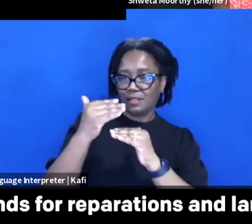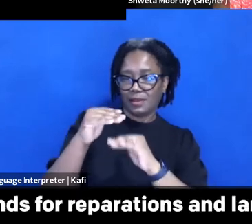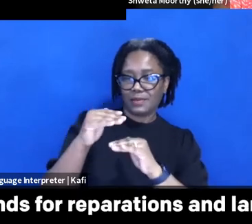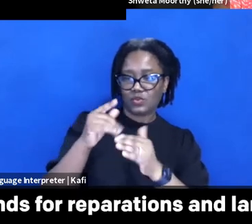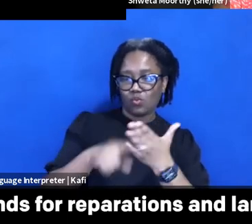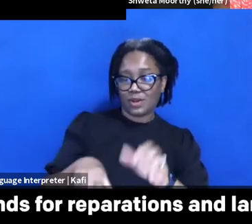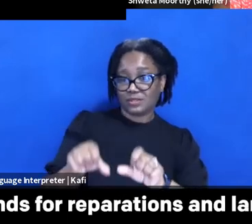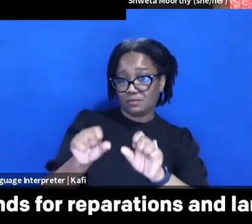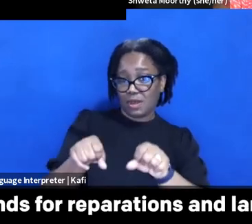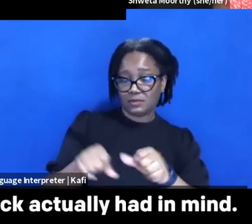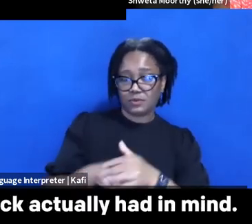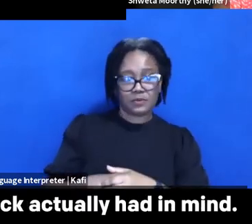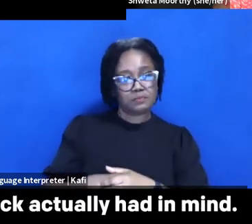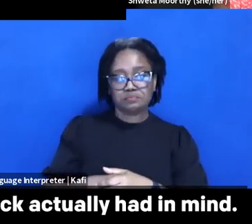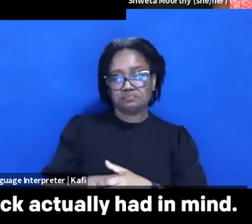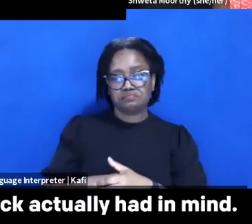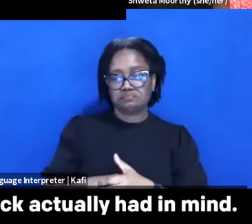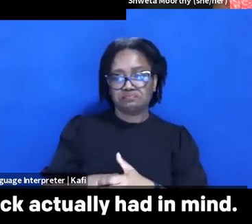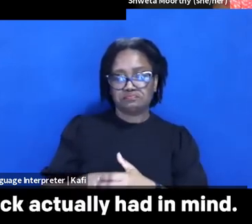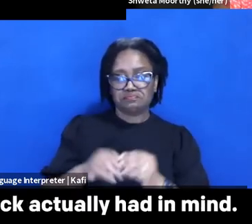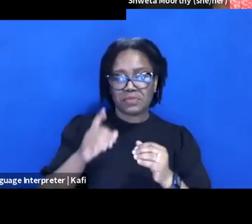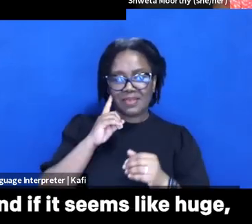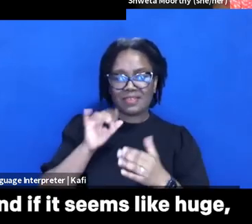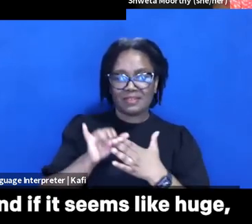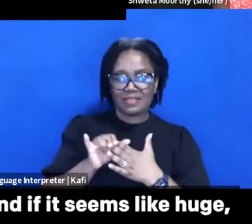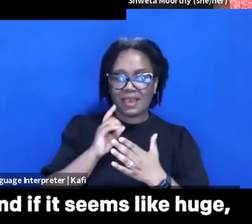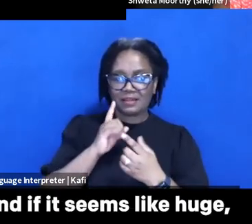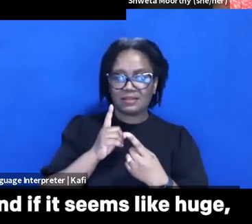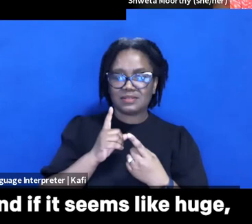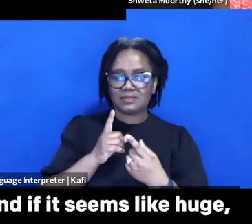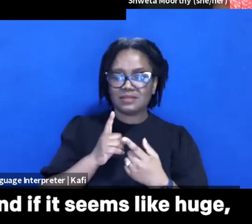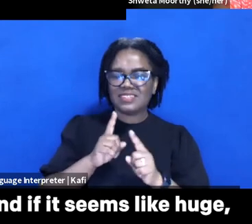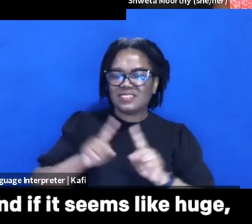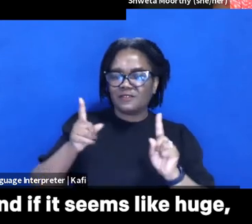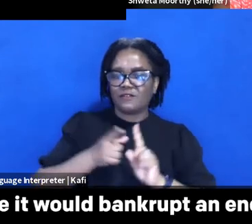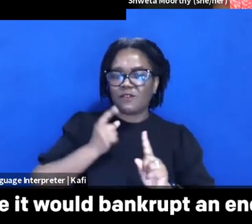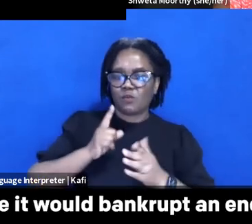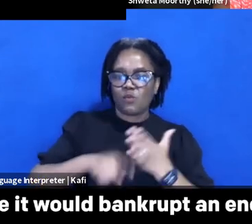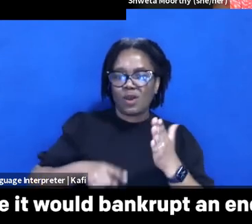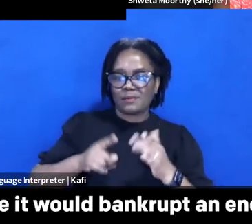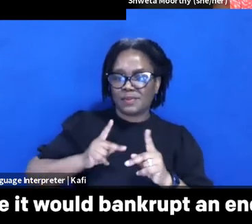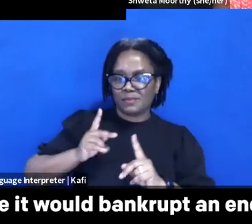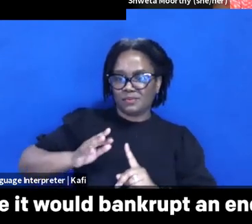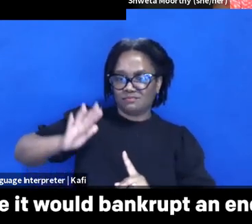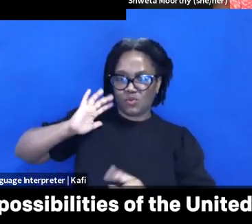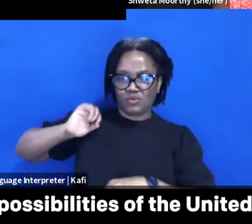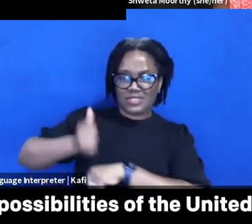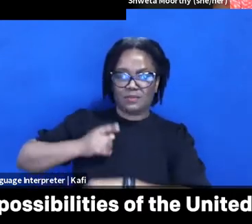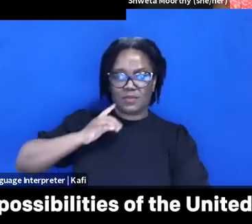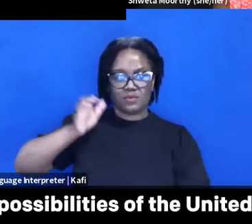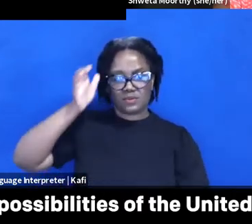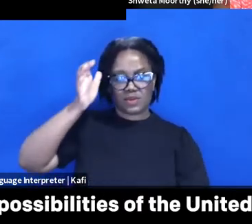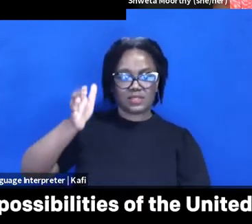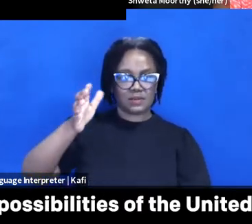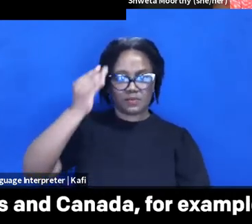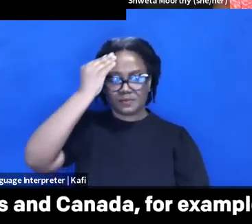the demands for reparations and land back actually had in mind. And if it seems like huge because it would bankrupt and end the